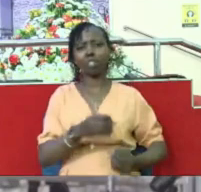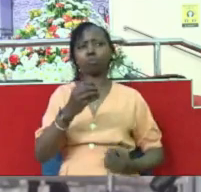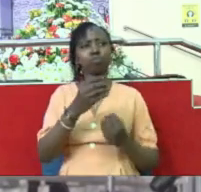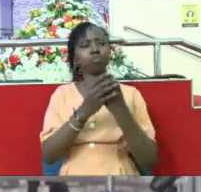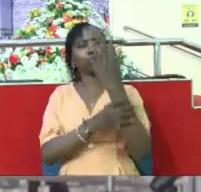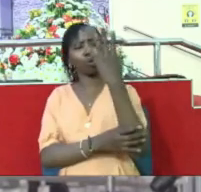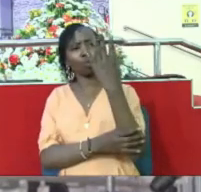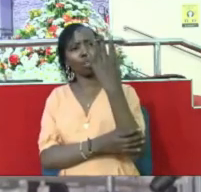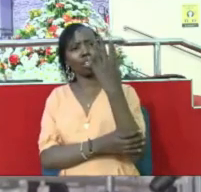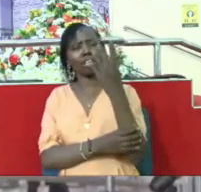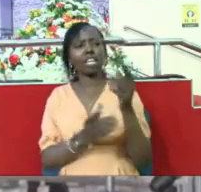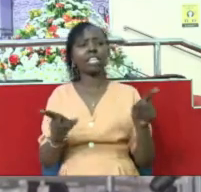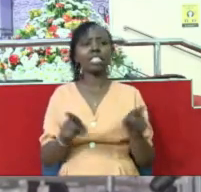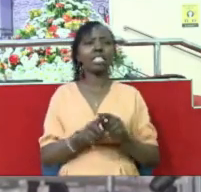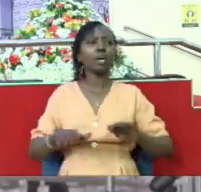Demonstrate your giving.